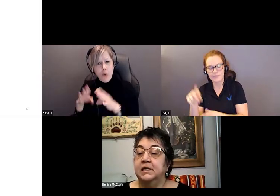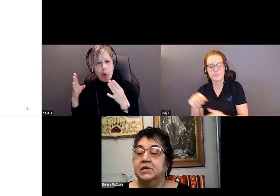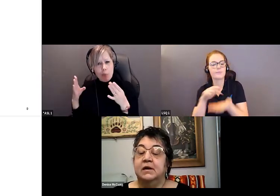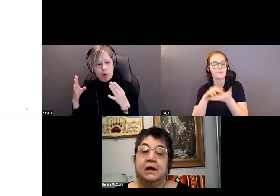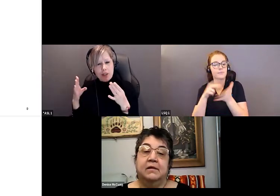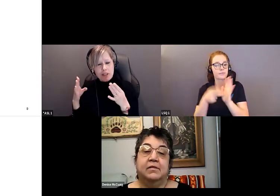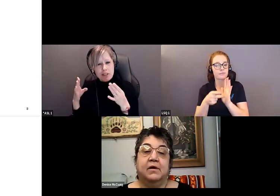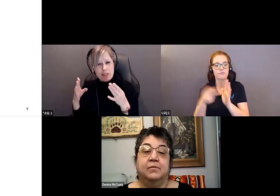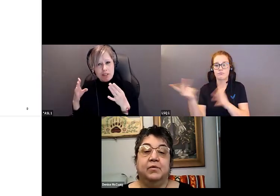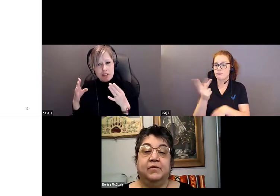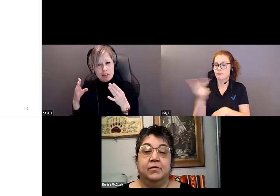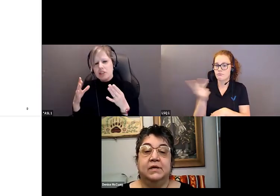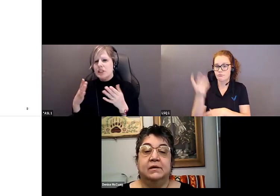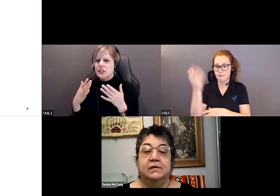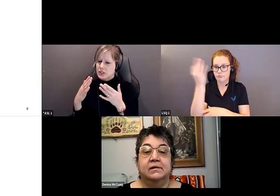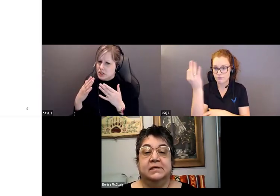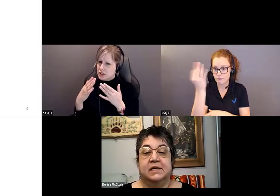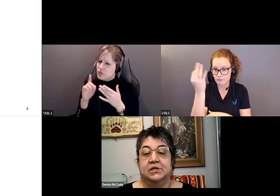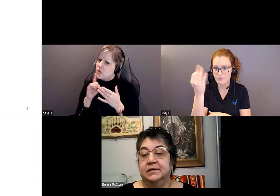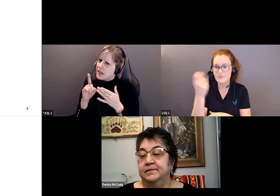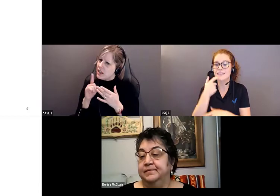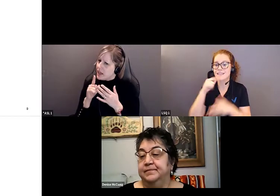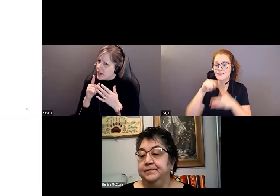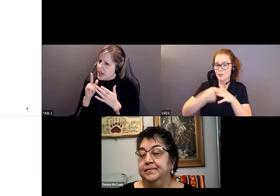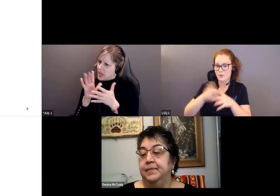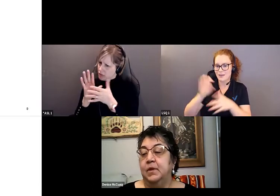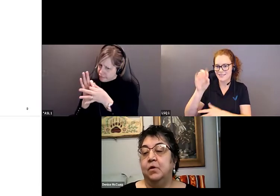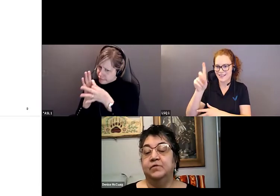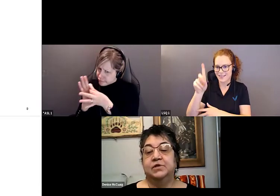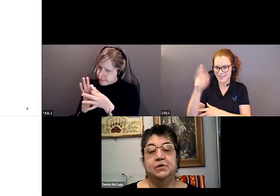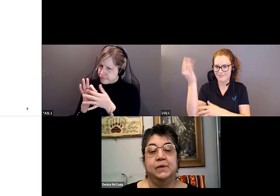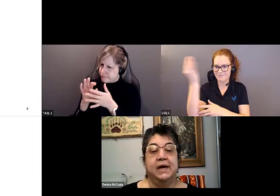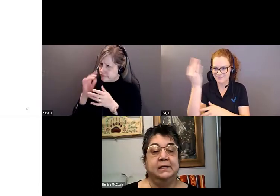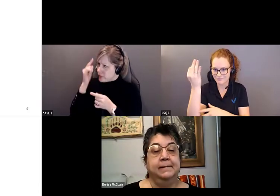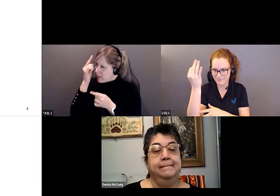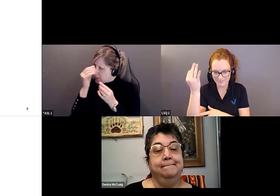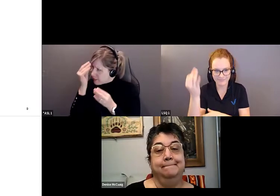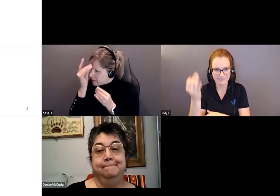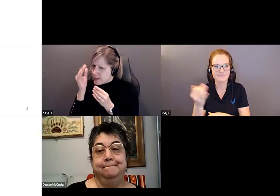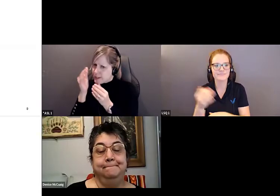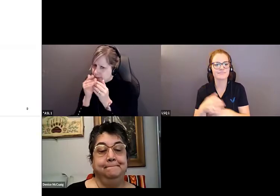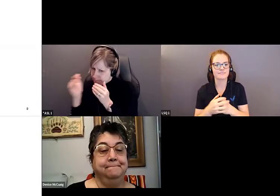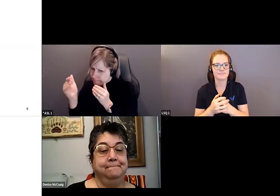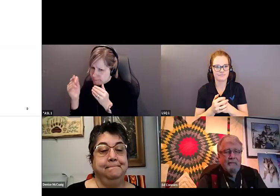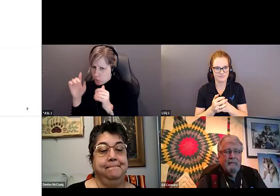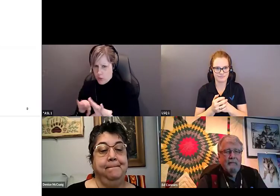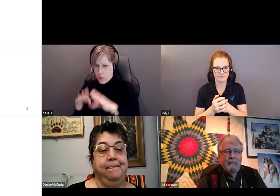an engaging and thought-provoking session. Over to you, Ed.